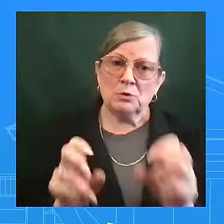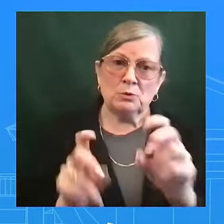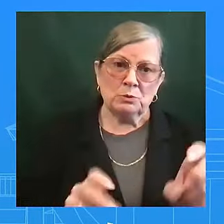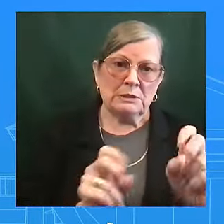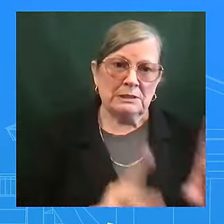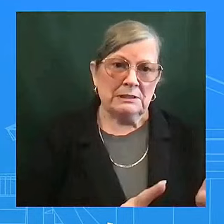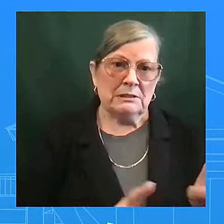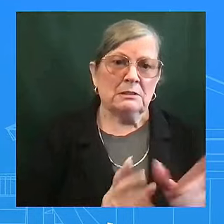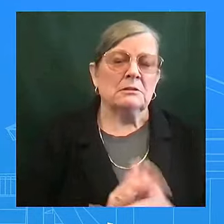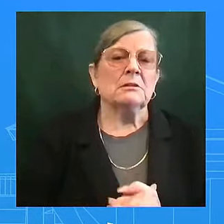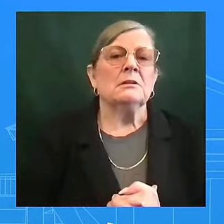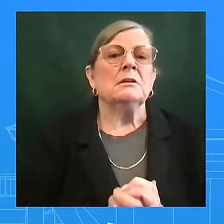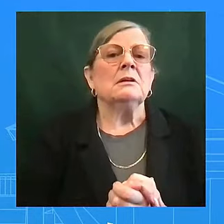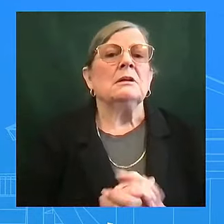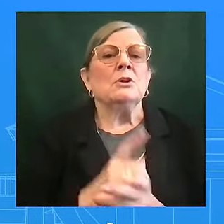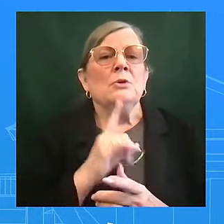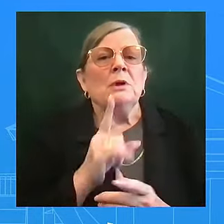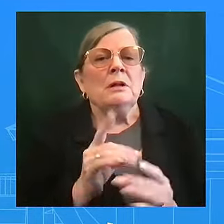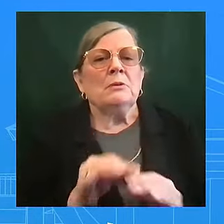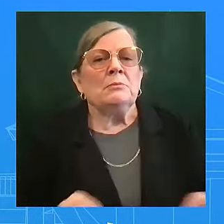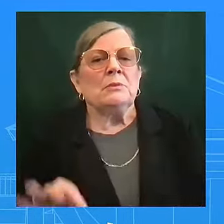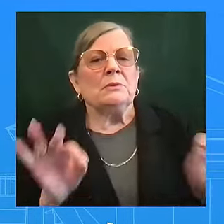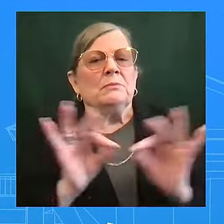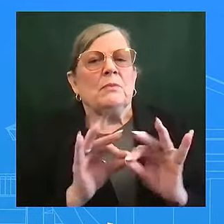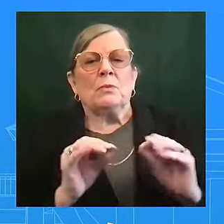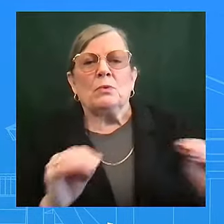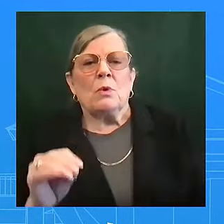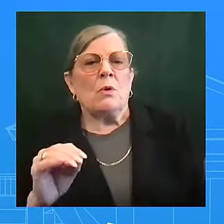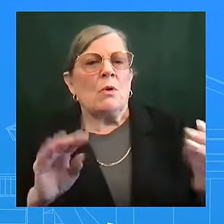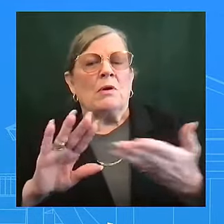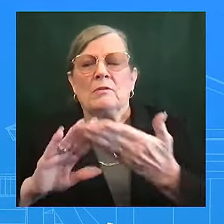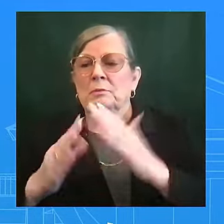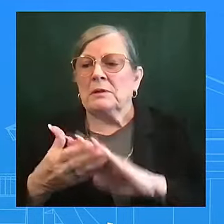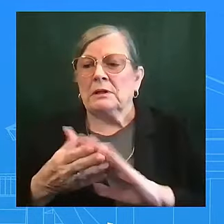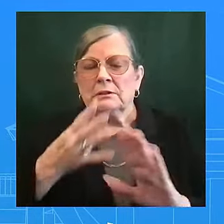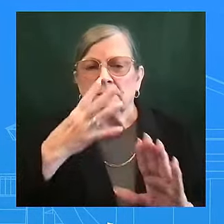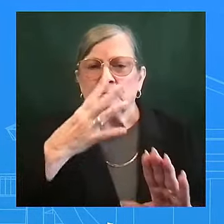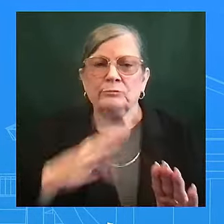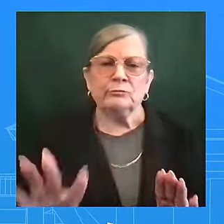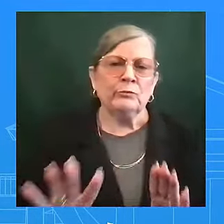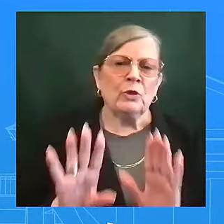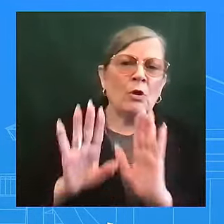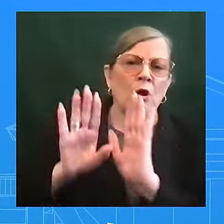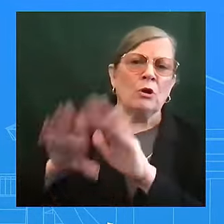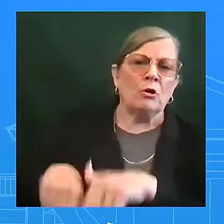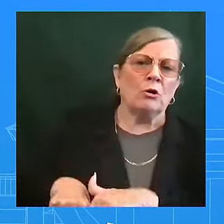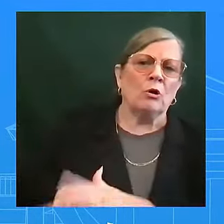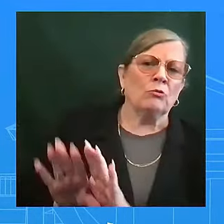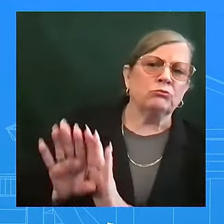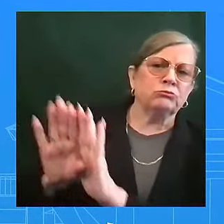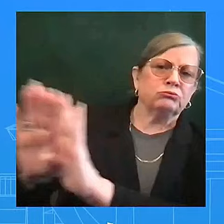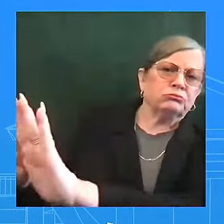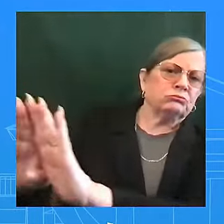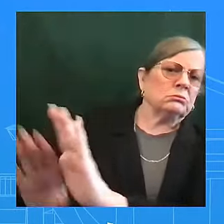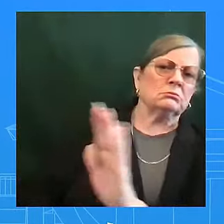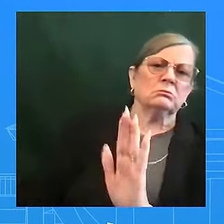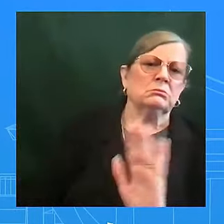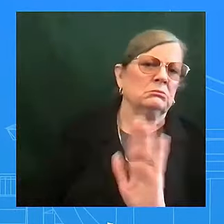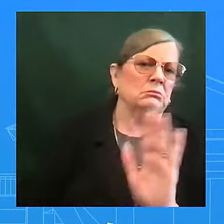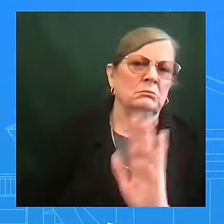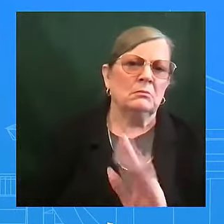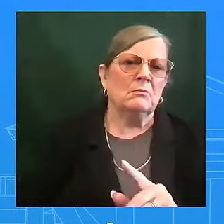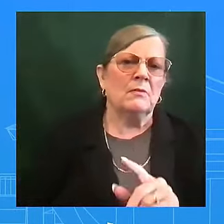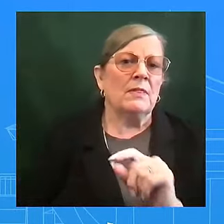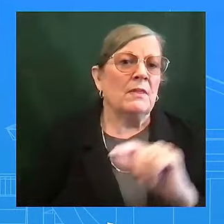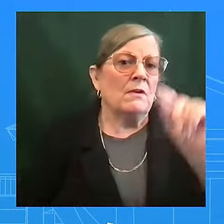these 3.5 years, how those communities who have felt behind, like they were left behind, are now included in the process. They're